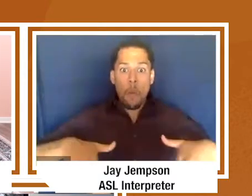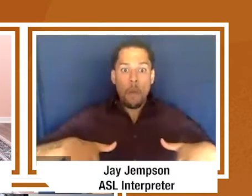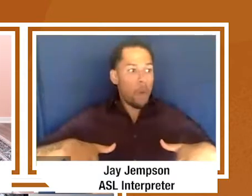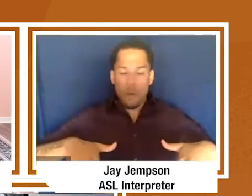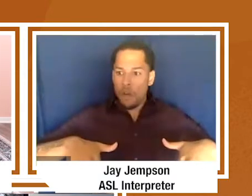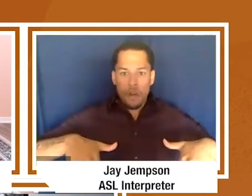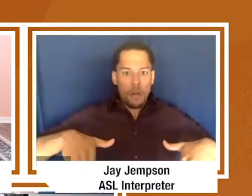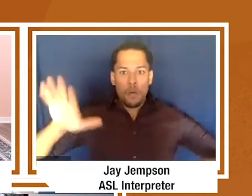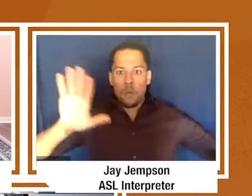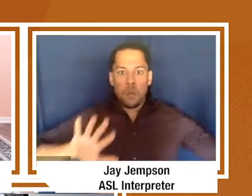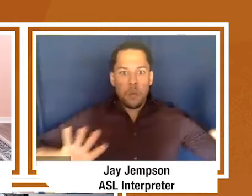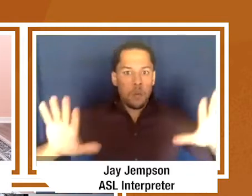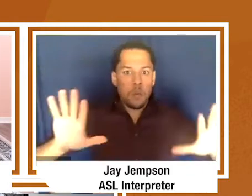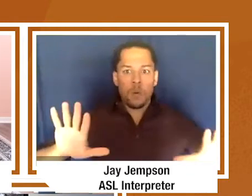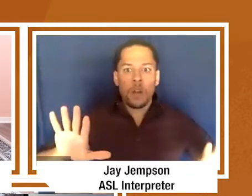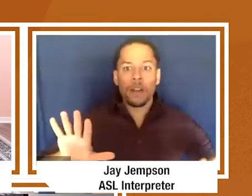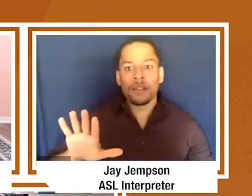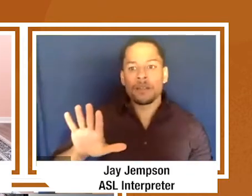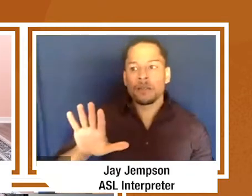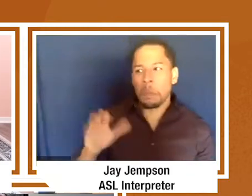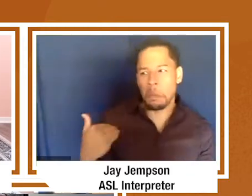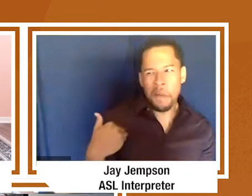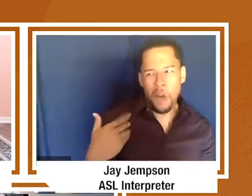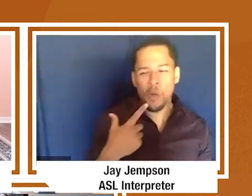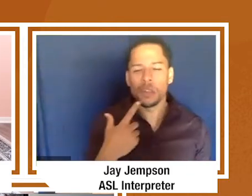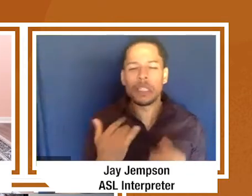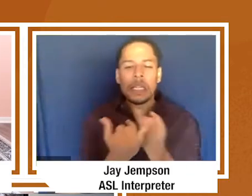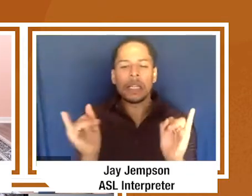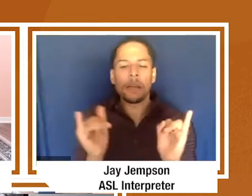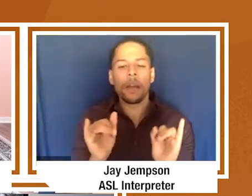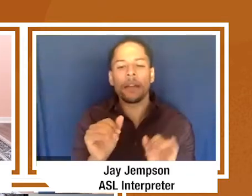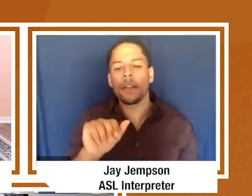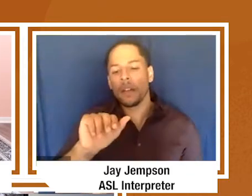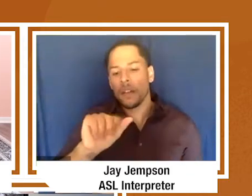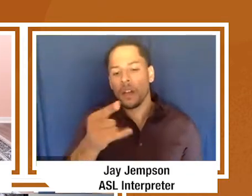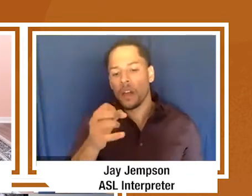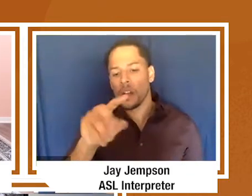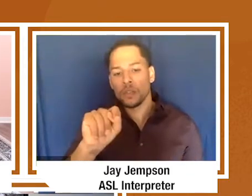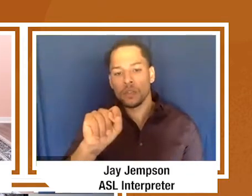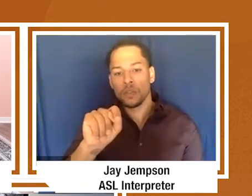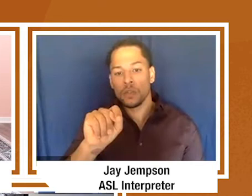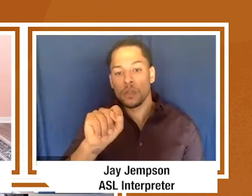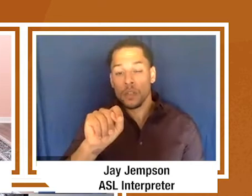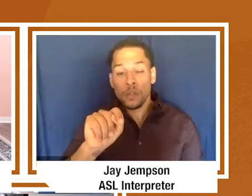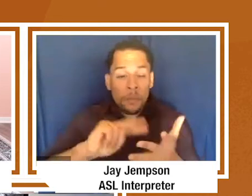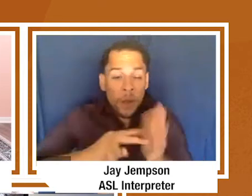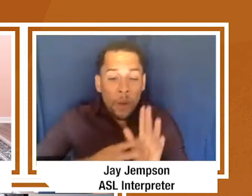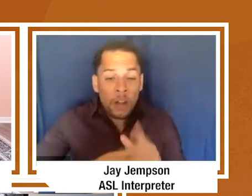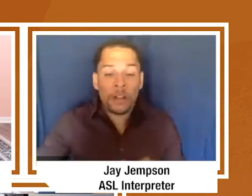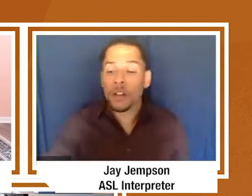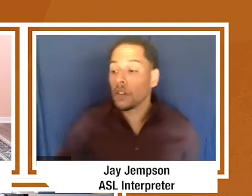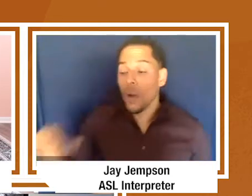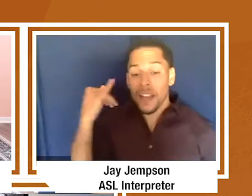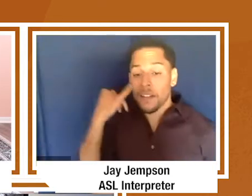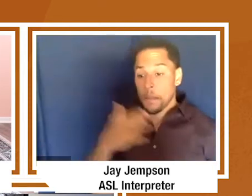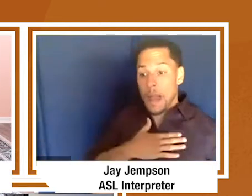was an independent agent, and if my artists don't work, if they don't get paid, I don't